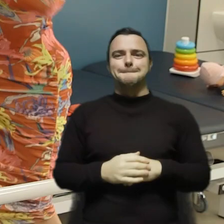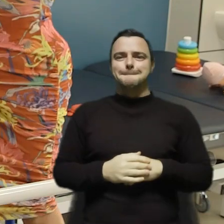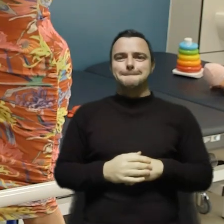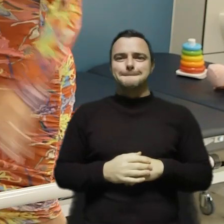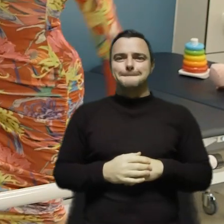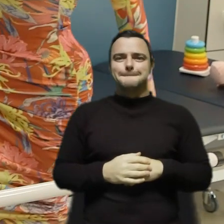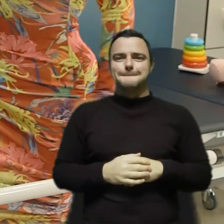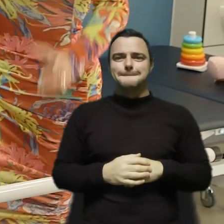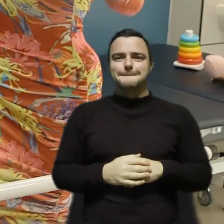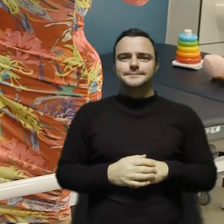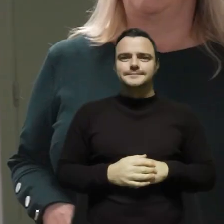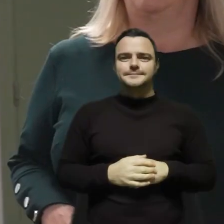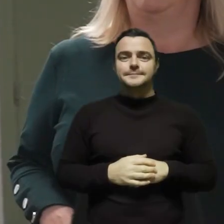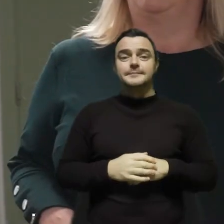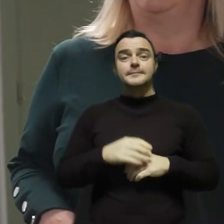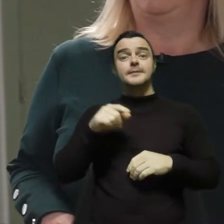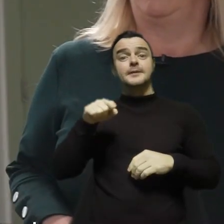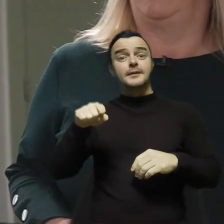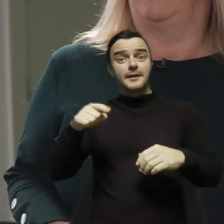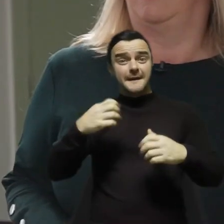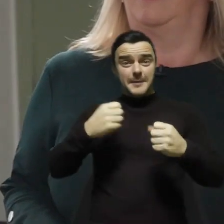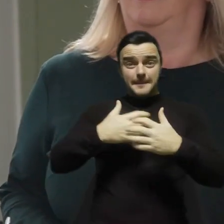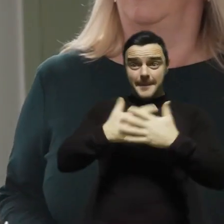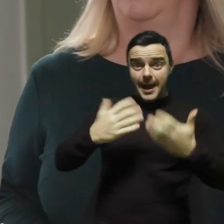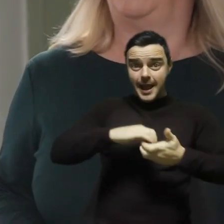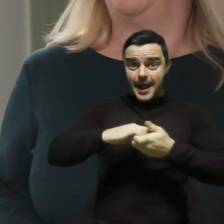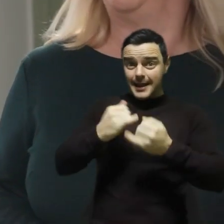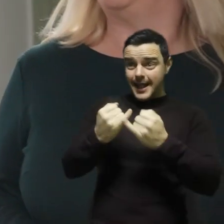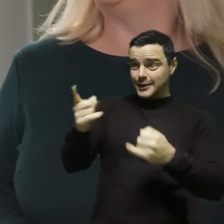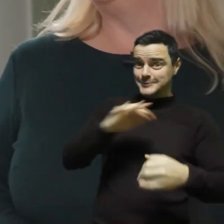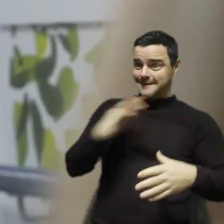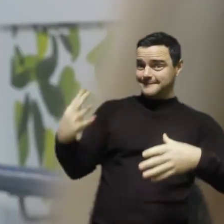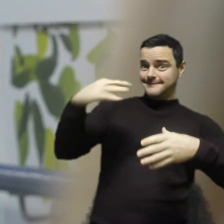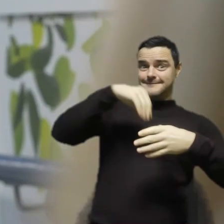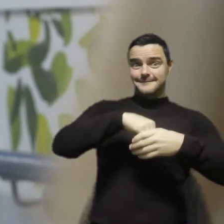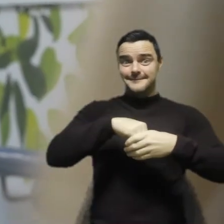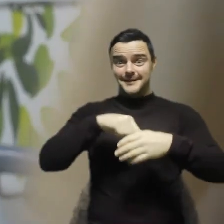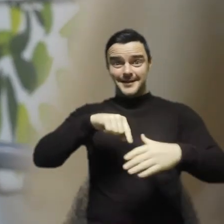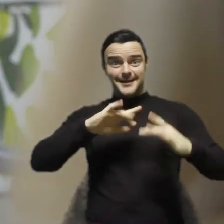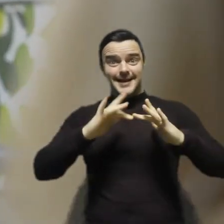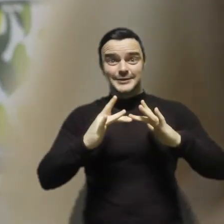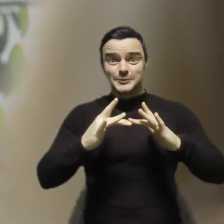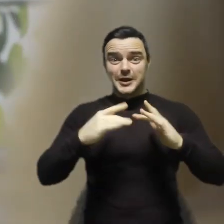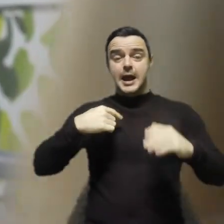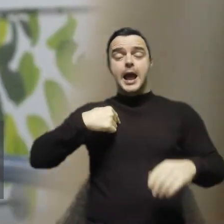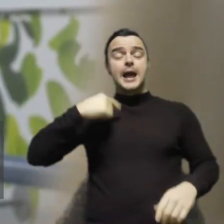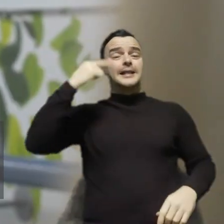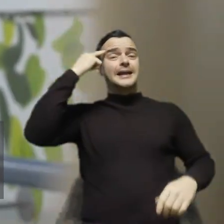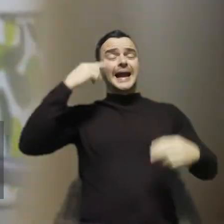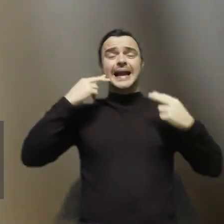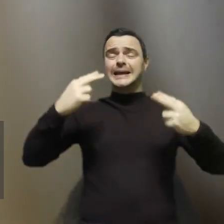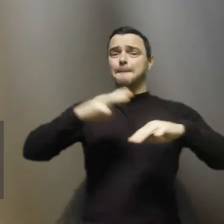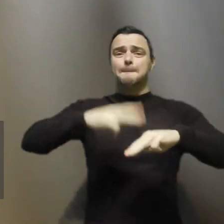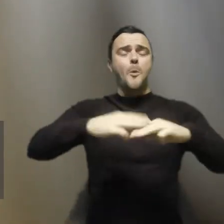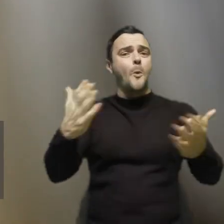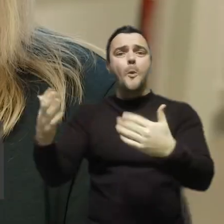your balance, and then you're just, we'll give you. And are there many allies like yourself involved in the network? I think